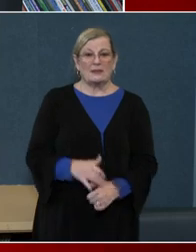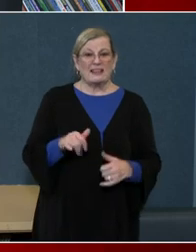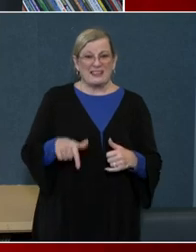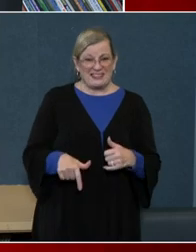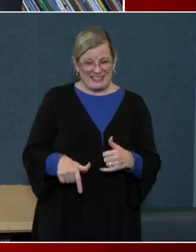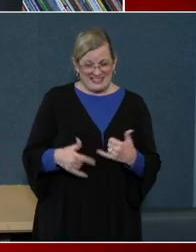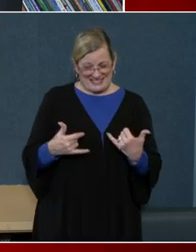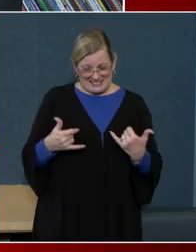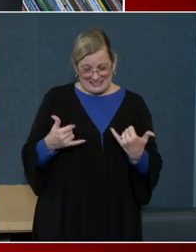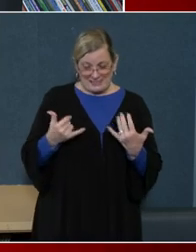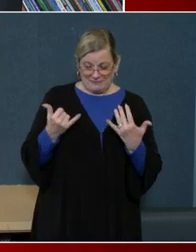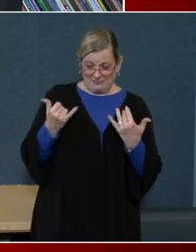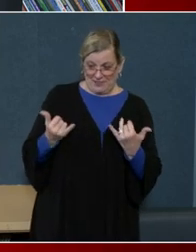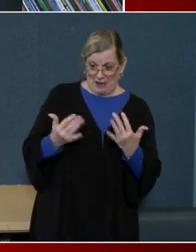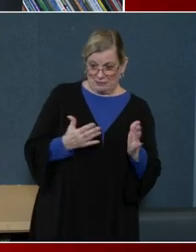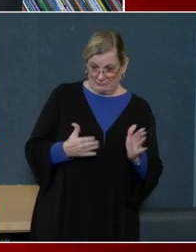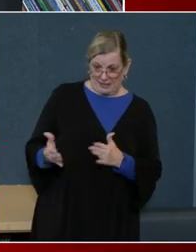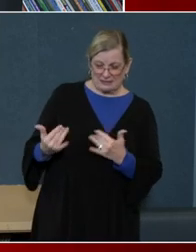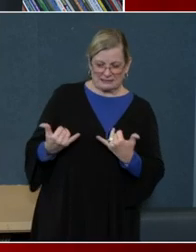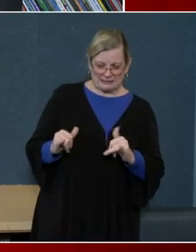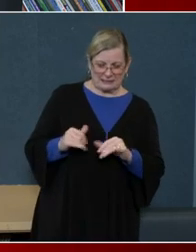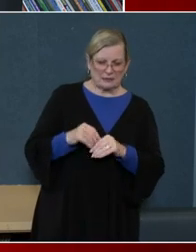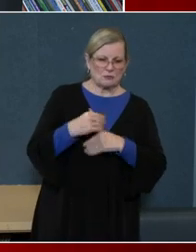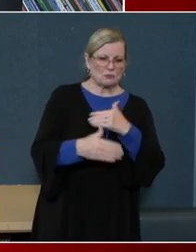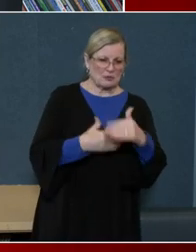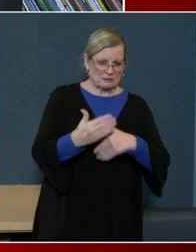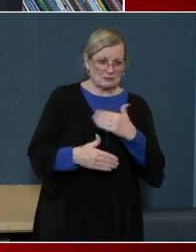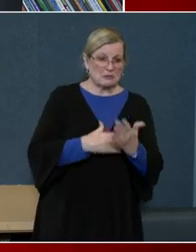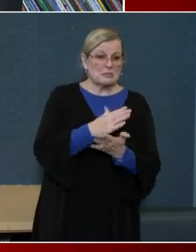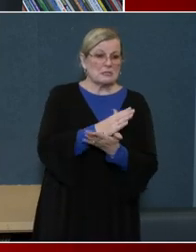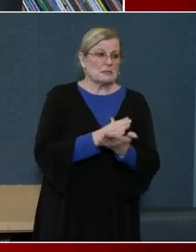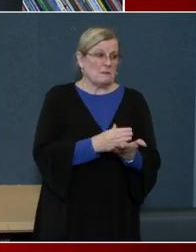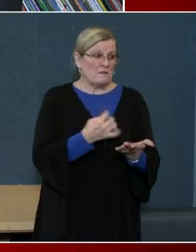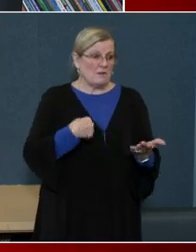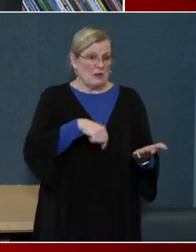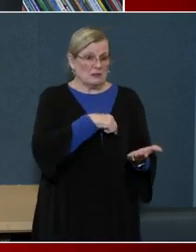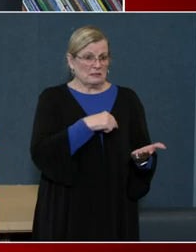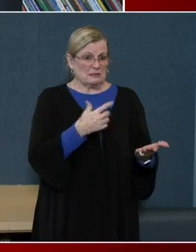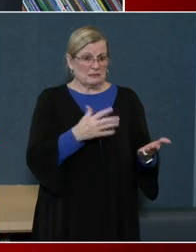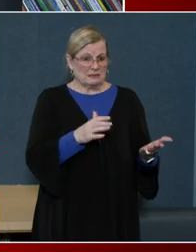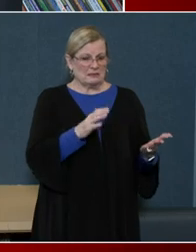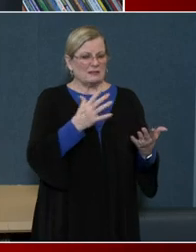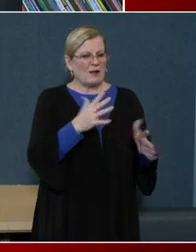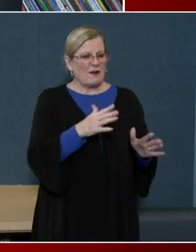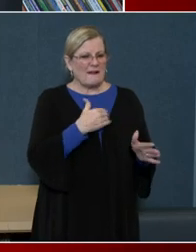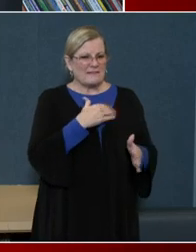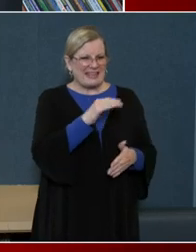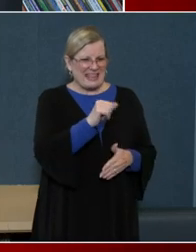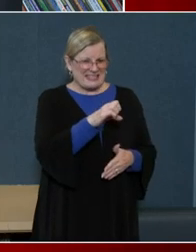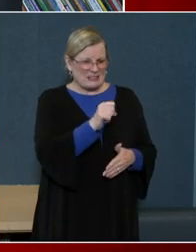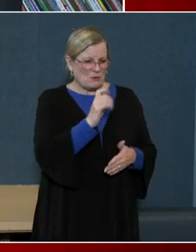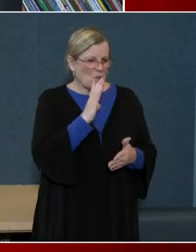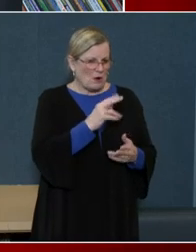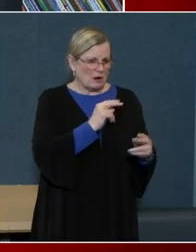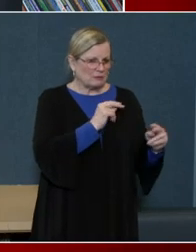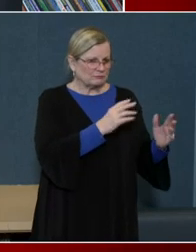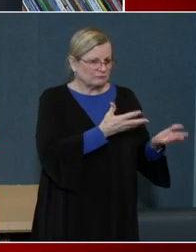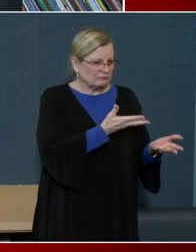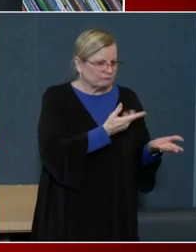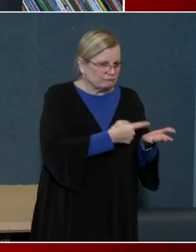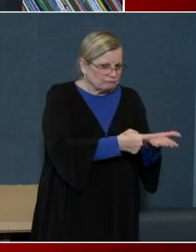the incidence of eviction cases, which stick with tenants even if they weren't evicted and makes it hard for them to rent in the